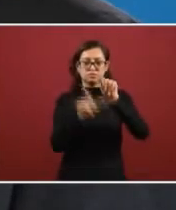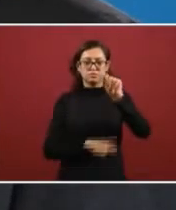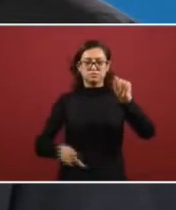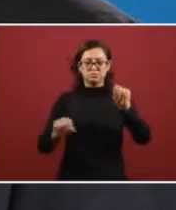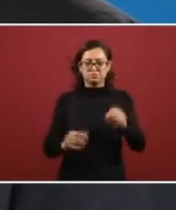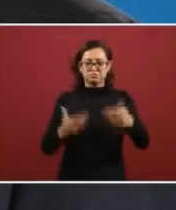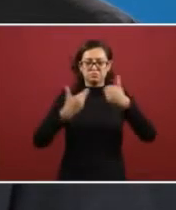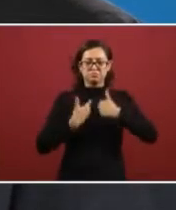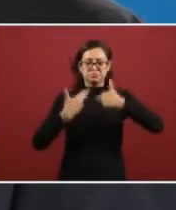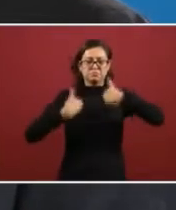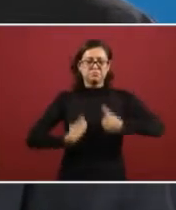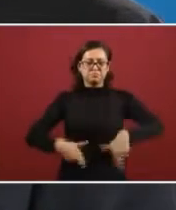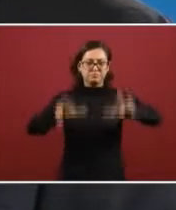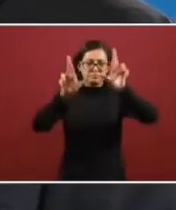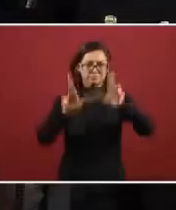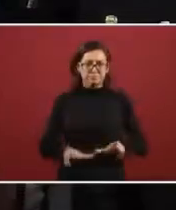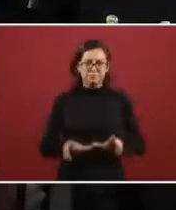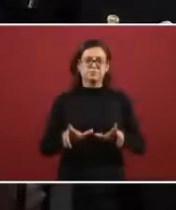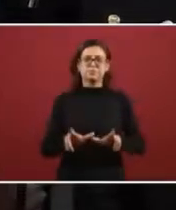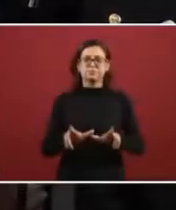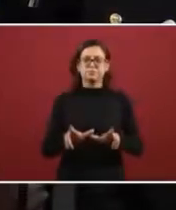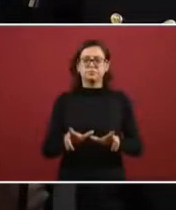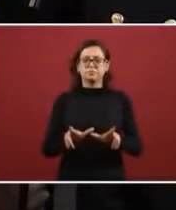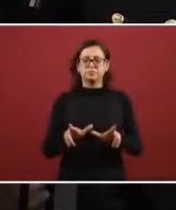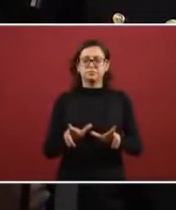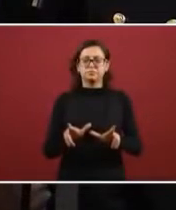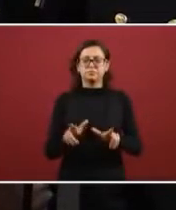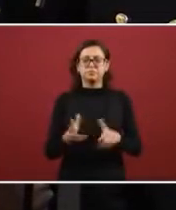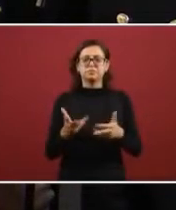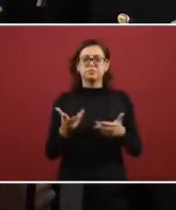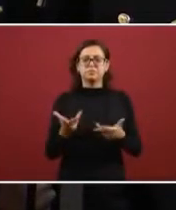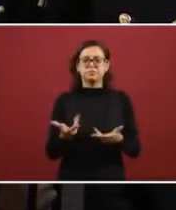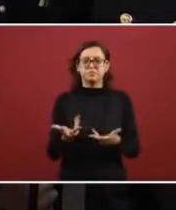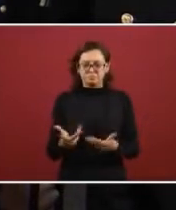has been giving special attention